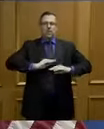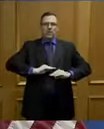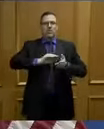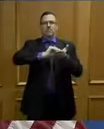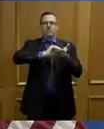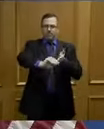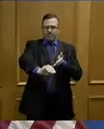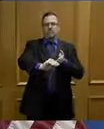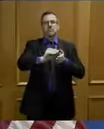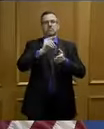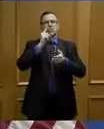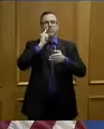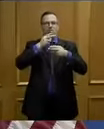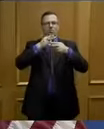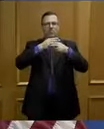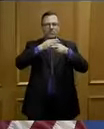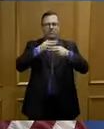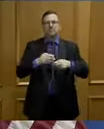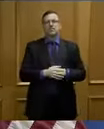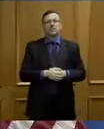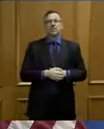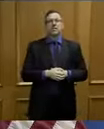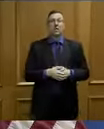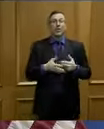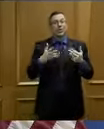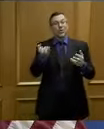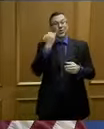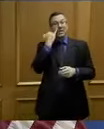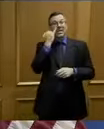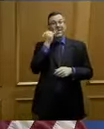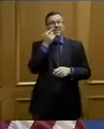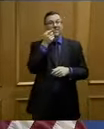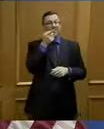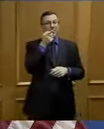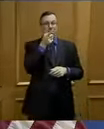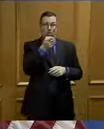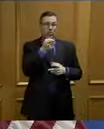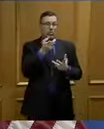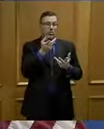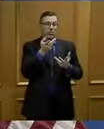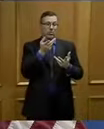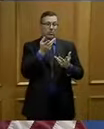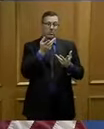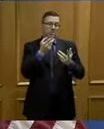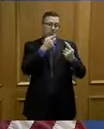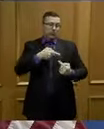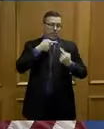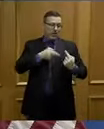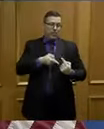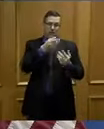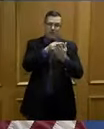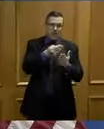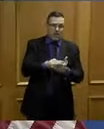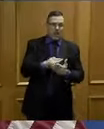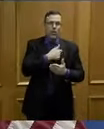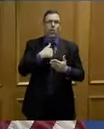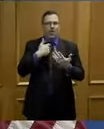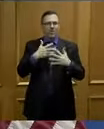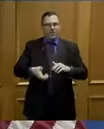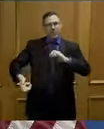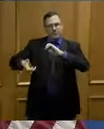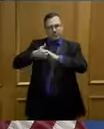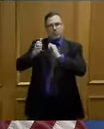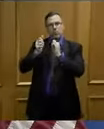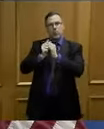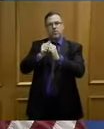economic crisis that is coming alongside this health crisis, we're working with the Public Service Utility Commission